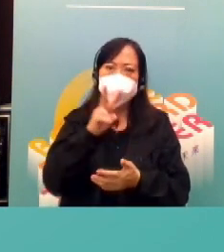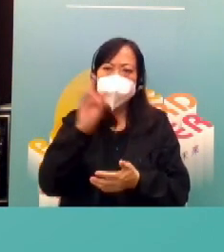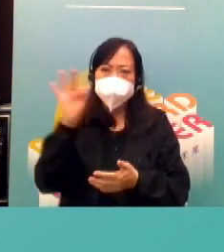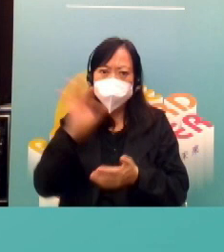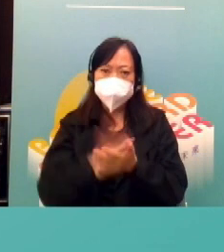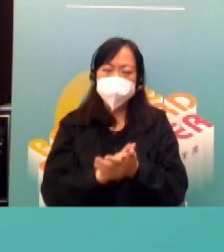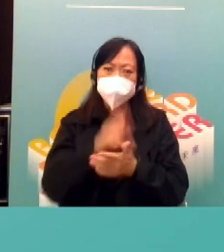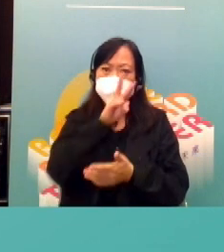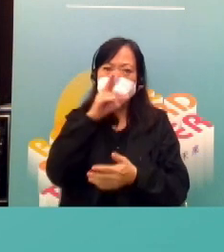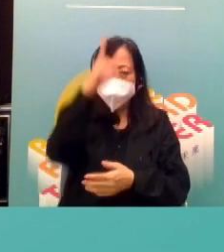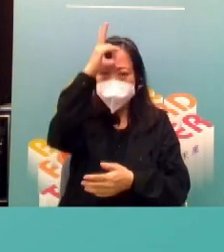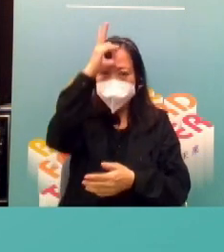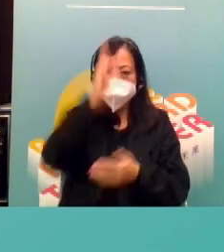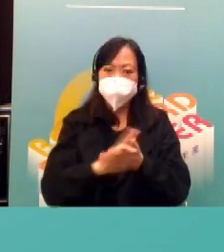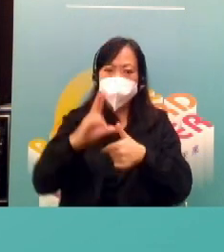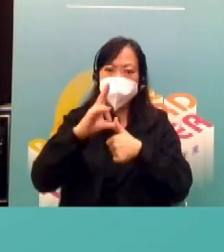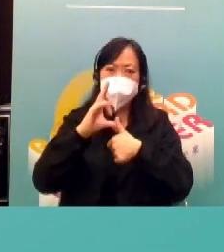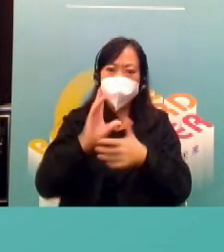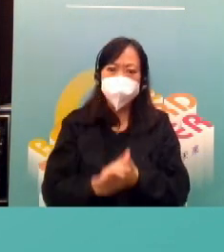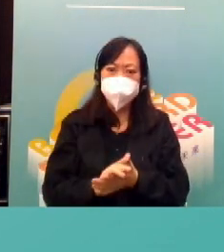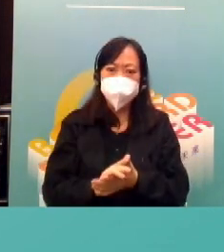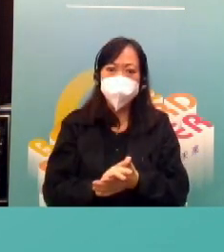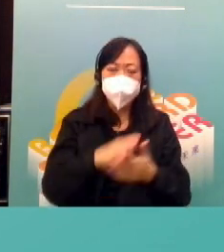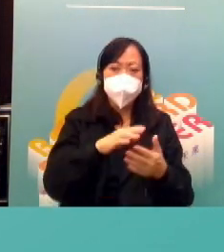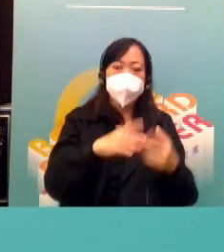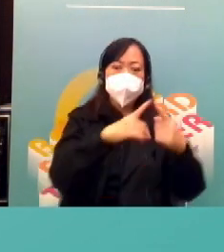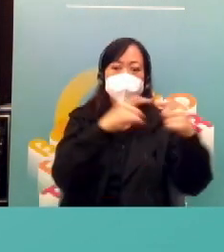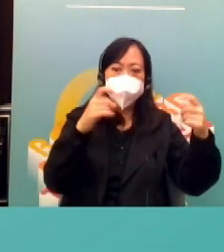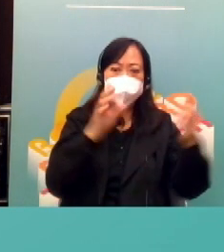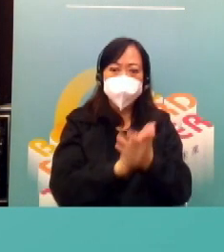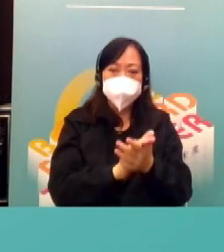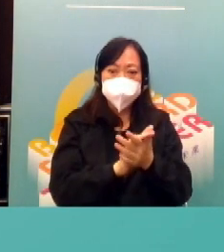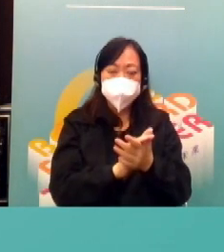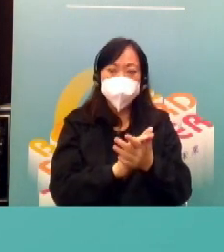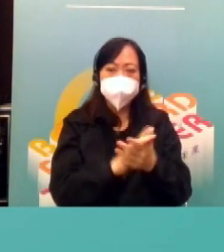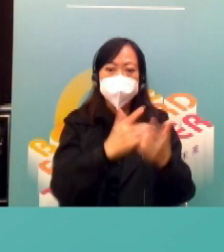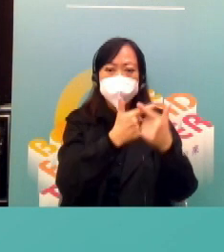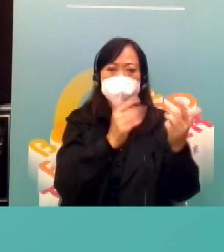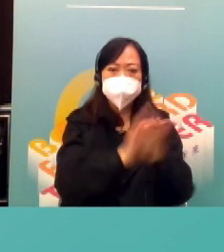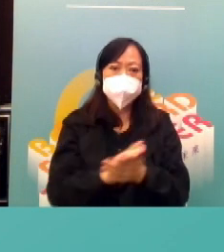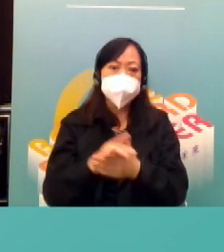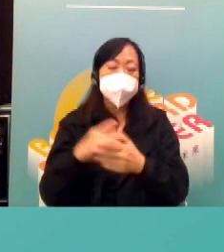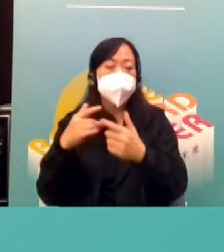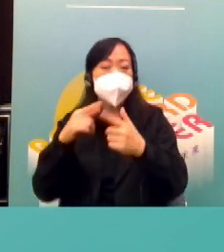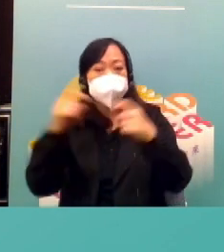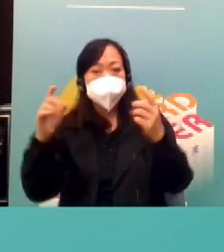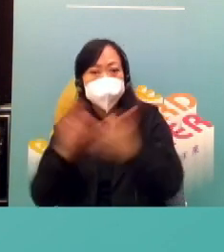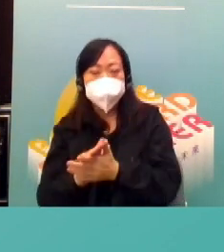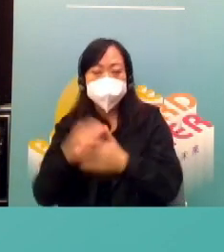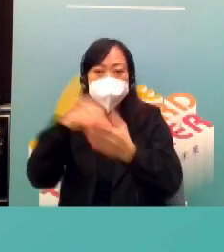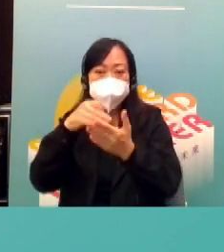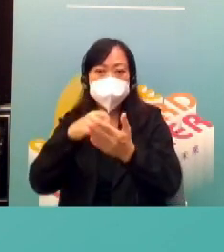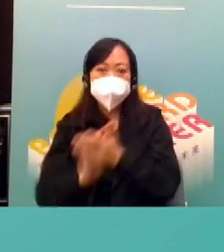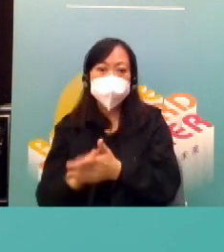market facilitator, one as a market regulator, and finally as a market participant. And in terms of market facilitators, as